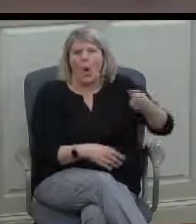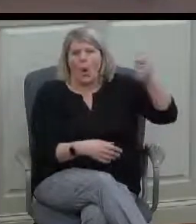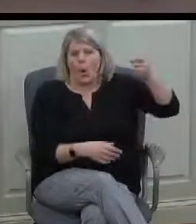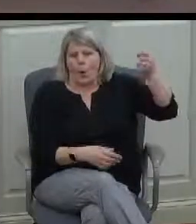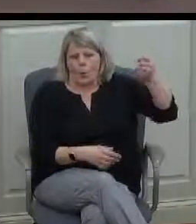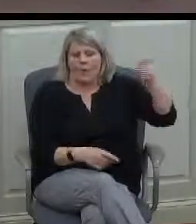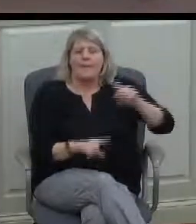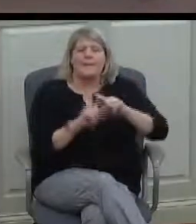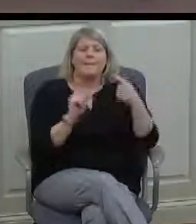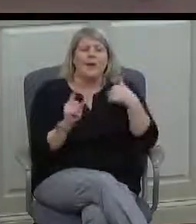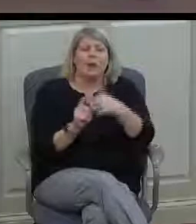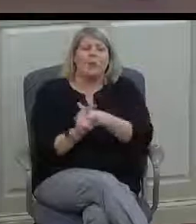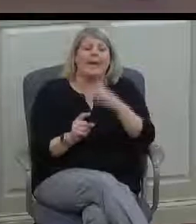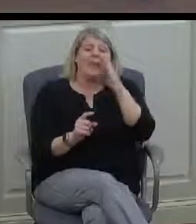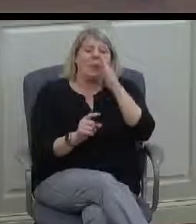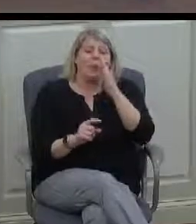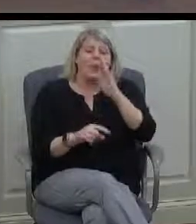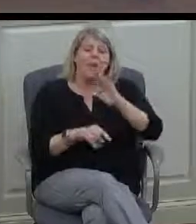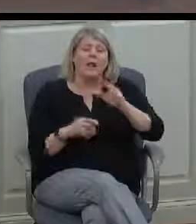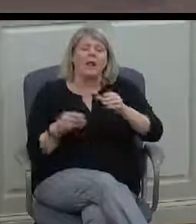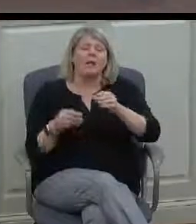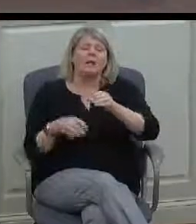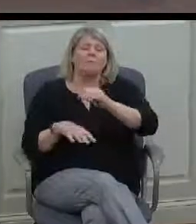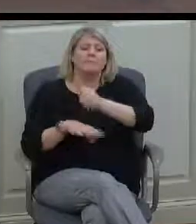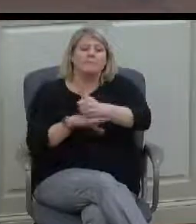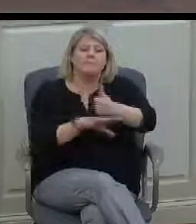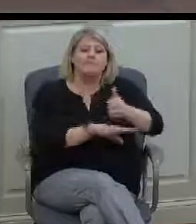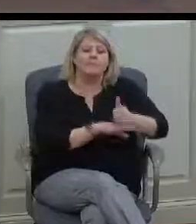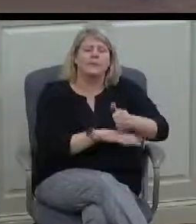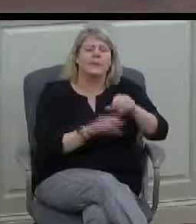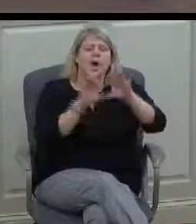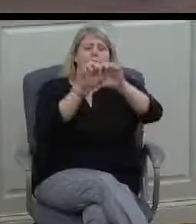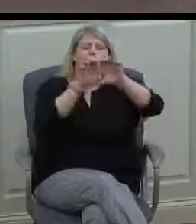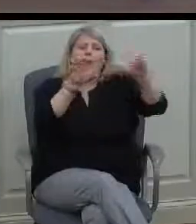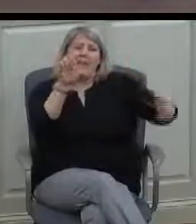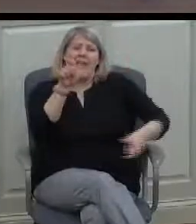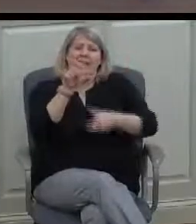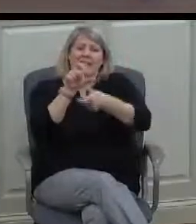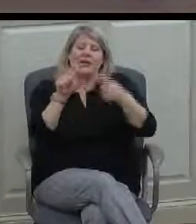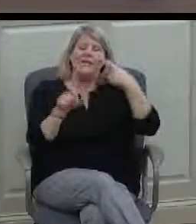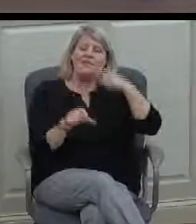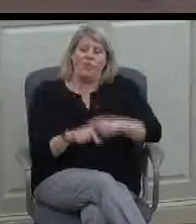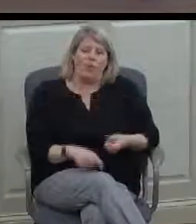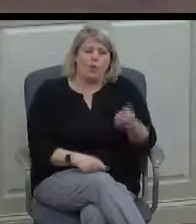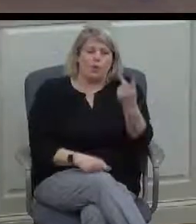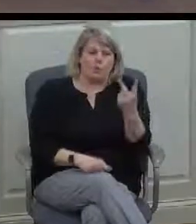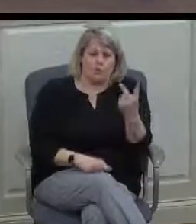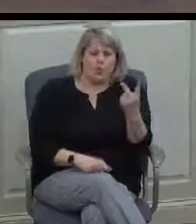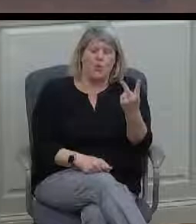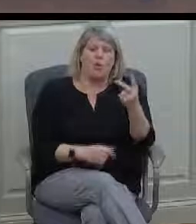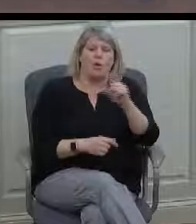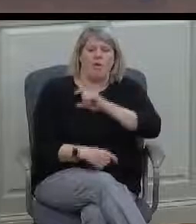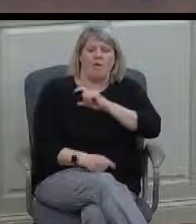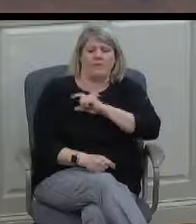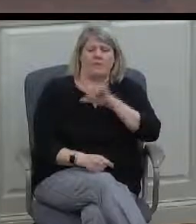will lay wreaths out there and honor the two fallen officers that we have, Crum